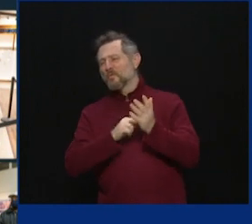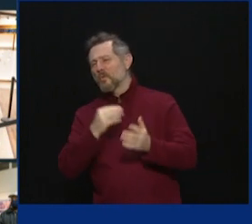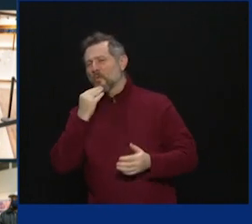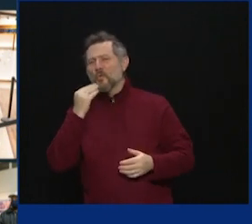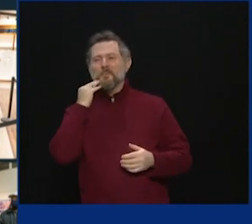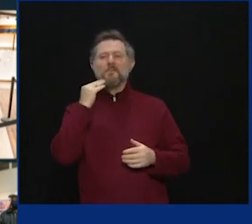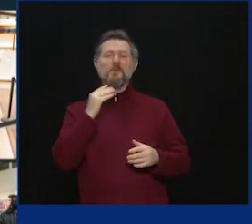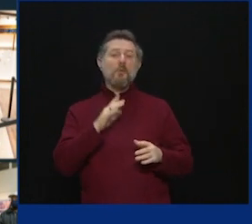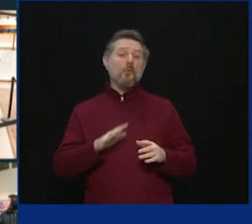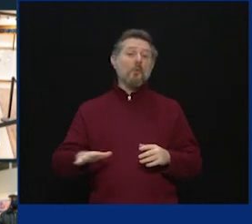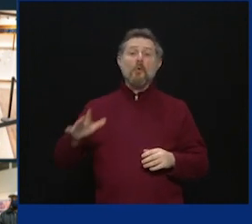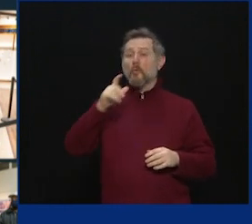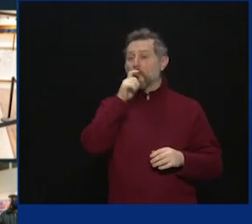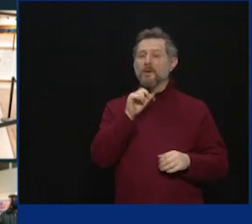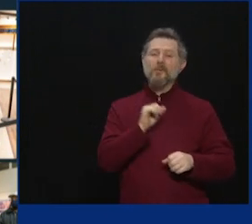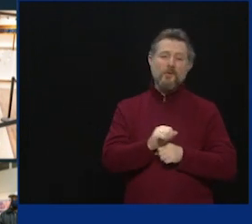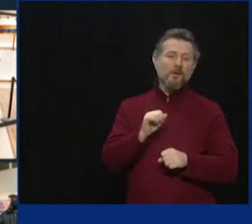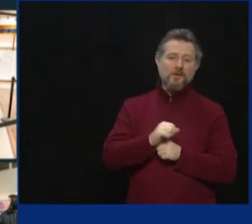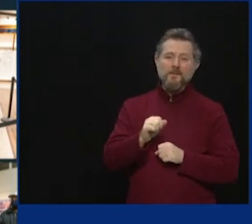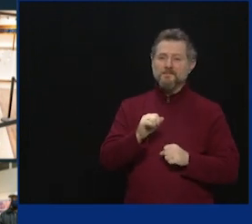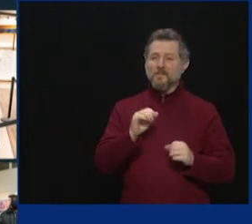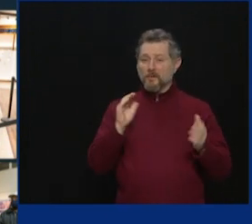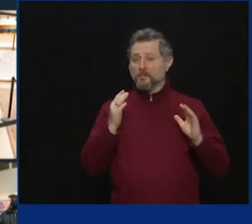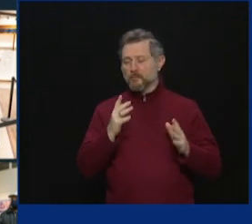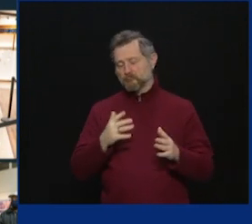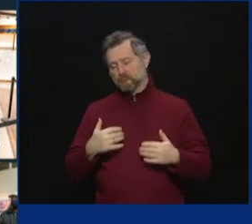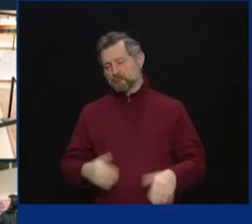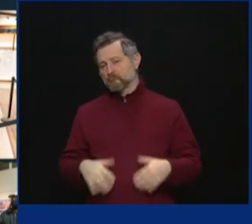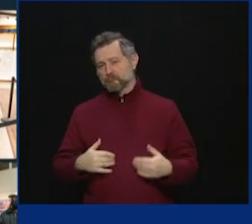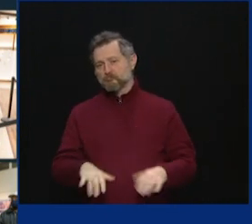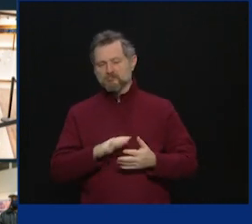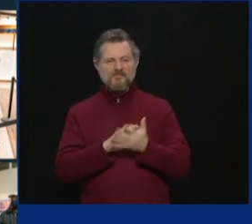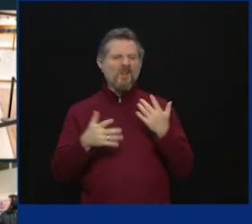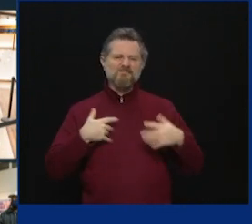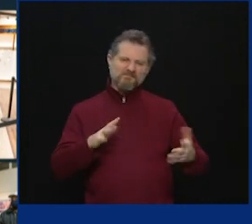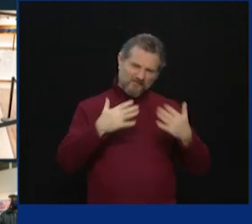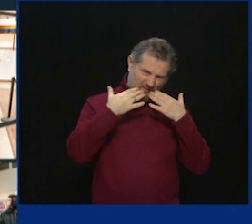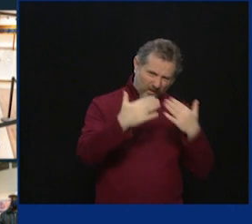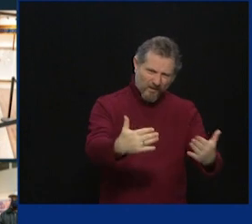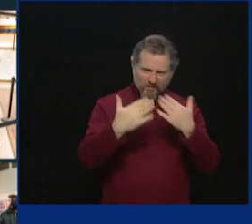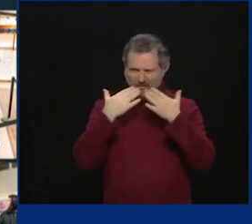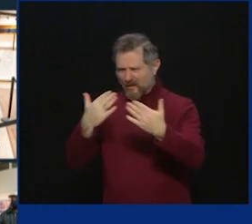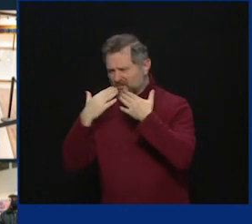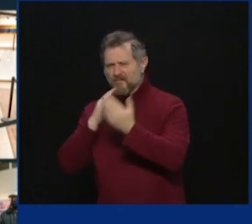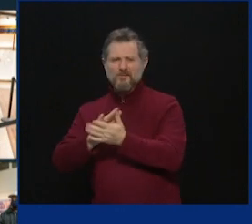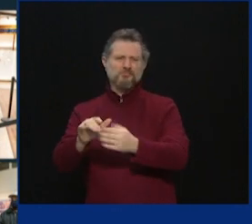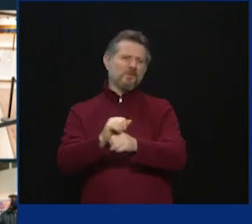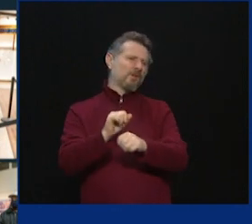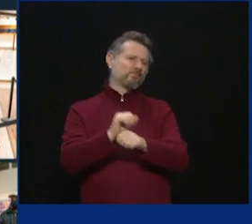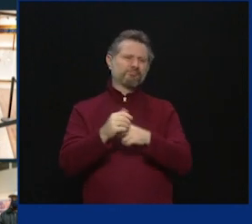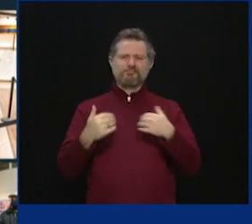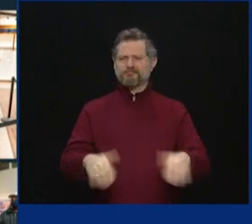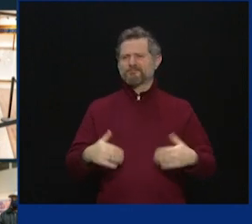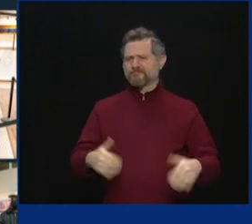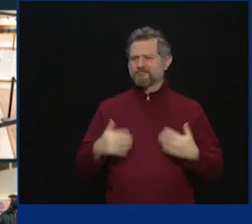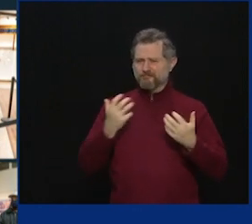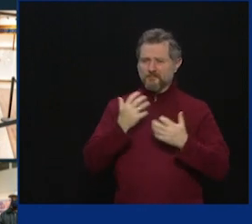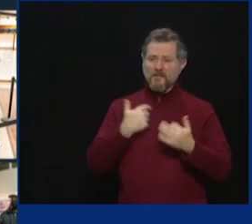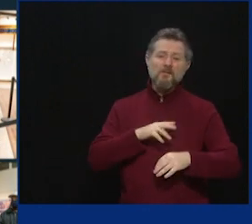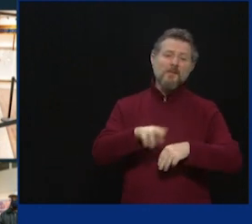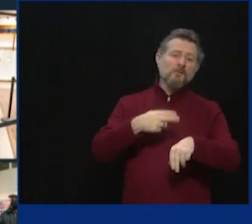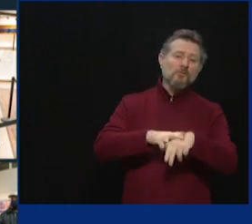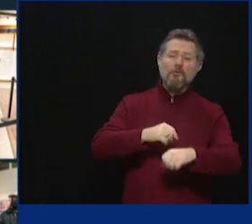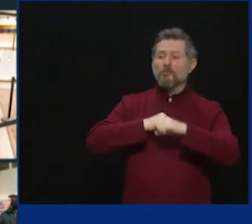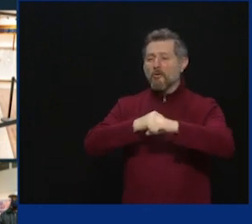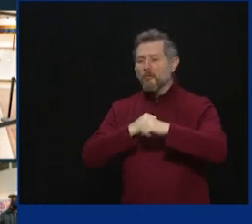settings and our group homes, we are so grateful for what you do. But also the individuals and the National Guard who show